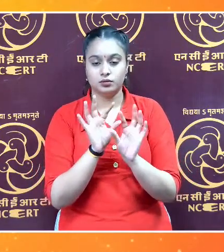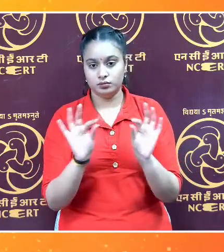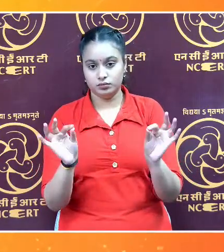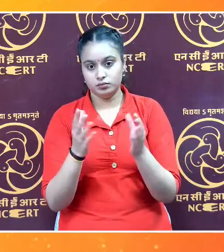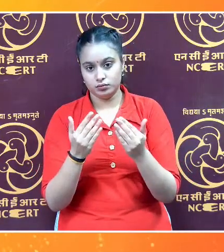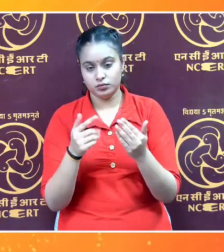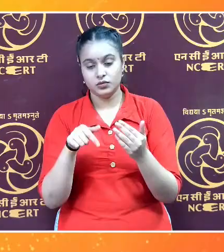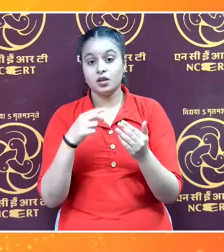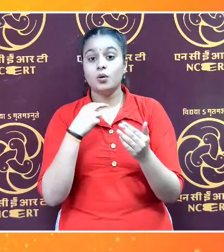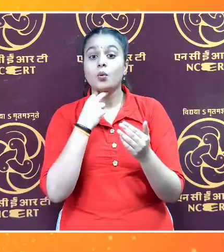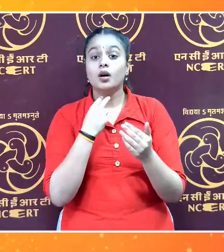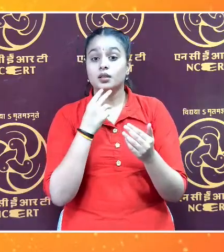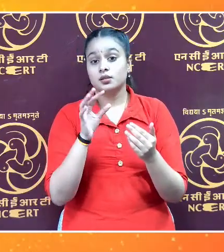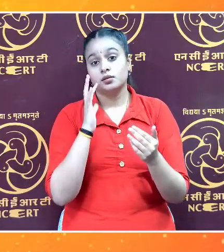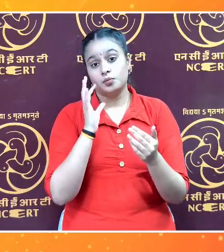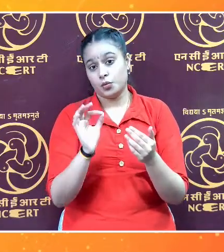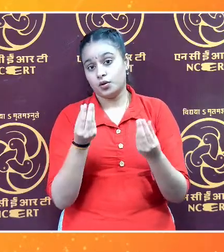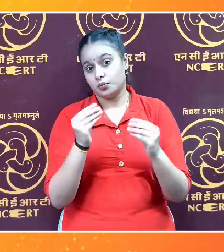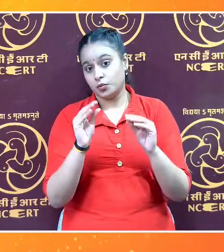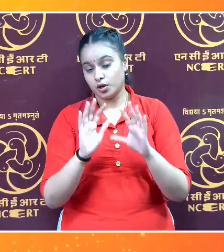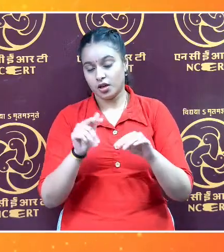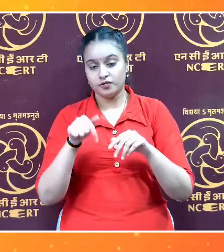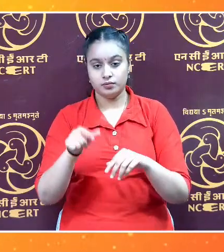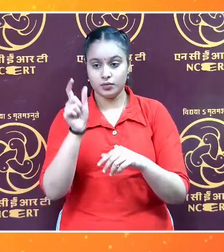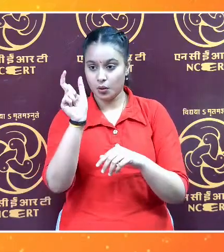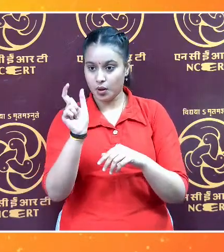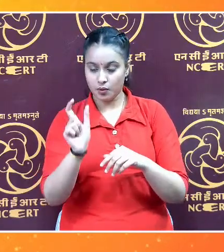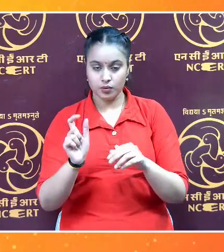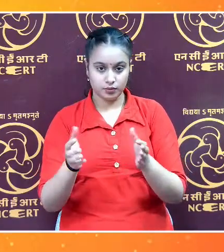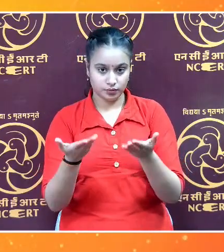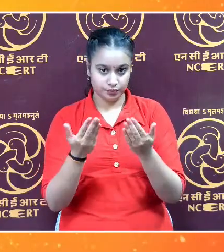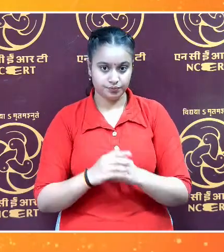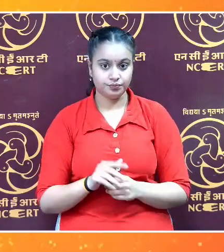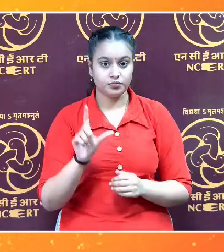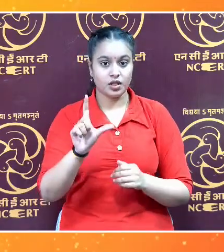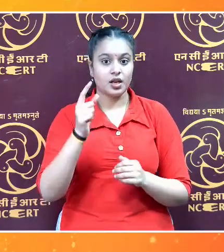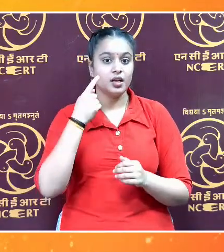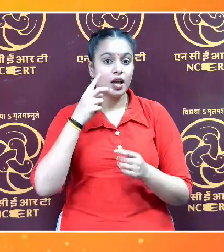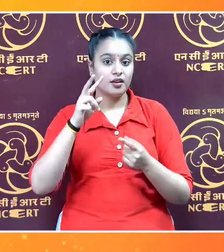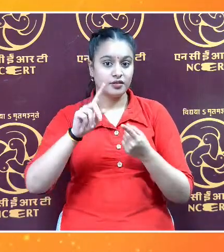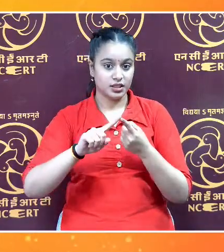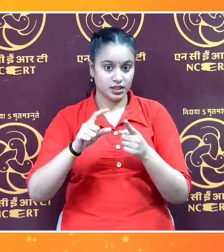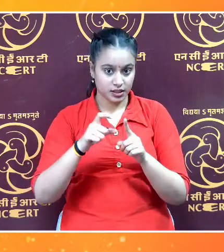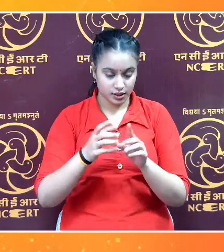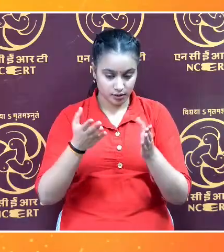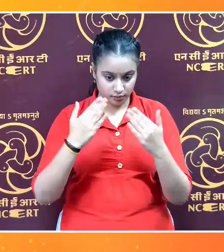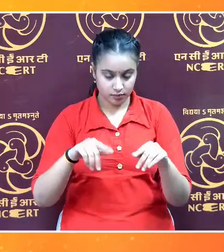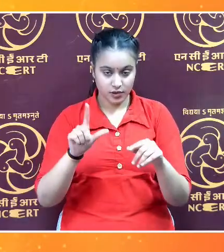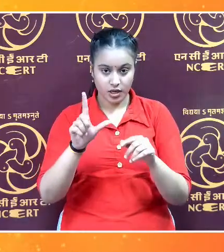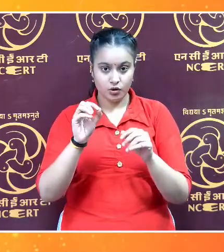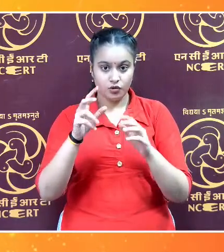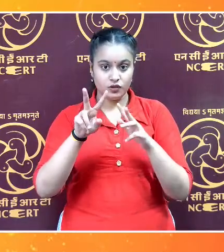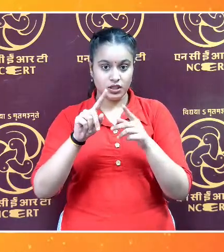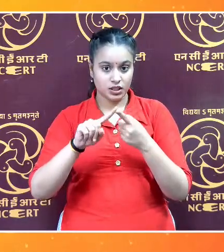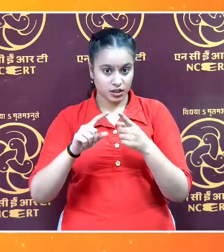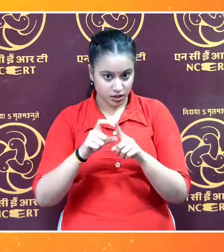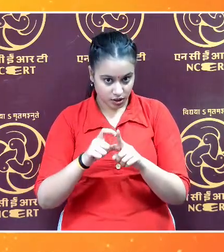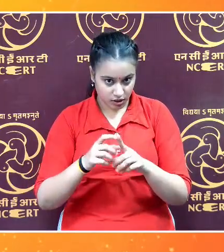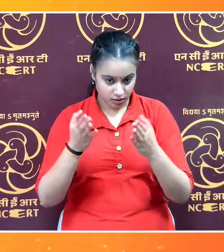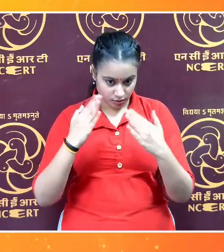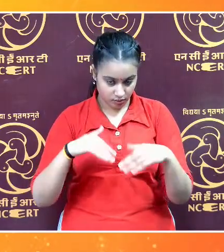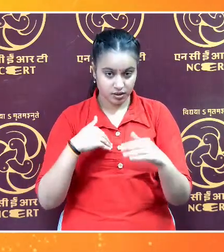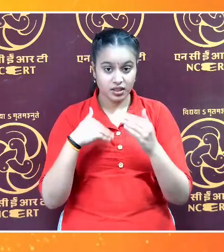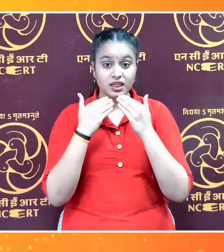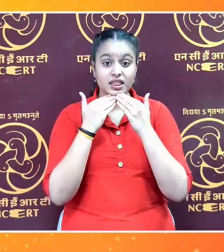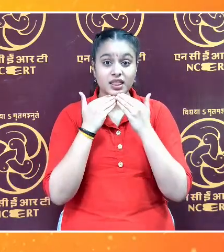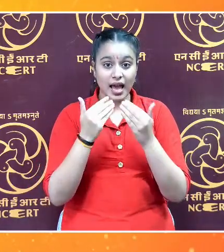Pronunciation is very important. Yes. And here we have these words. See, lived, loved, shared, thanked, gathered. This